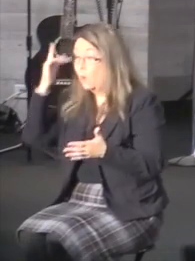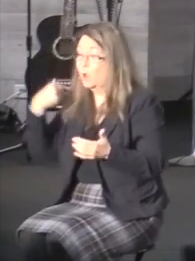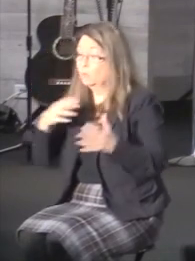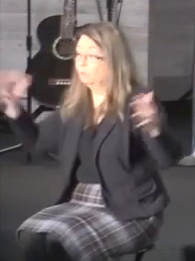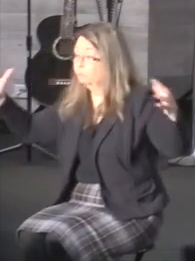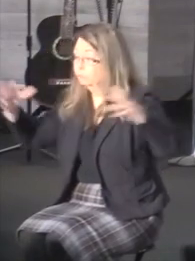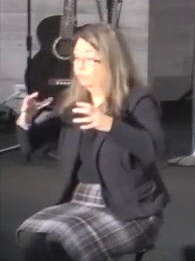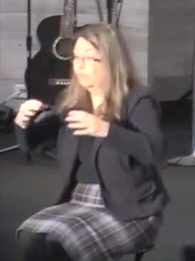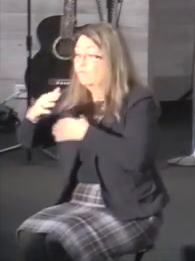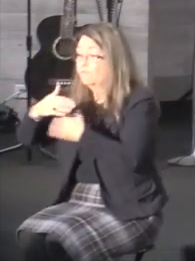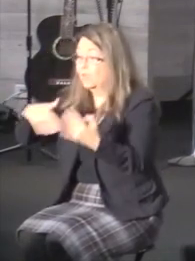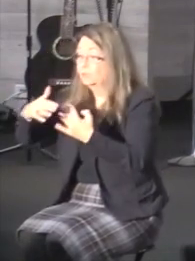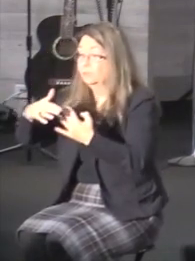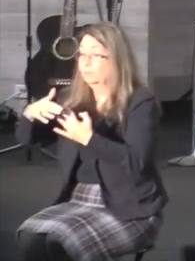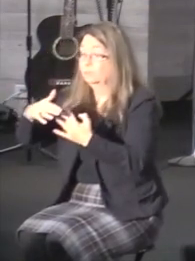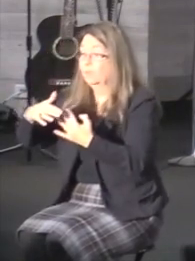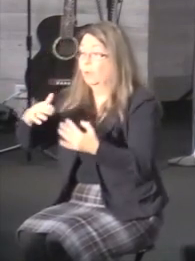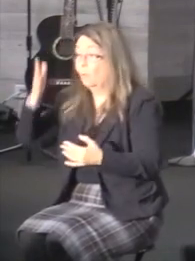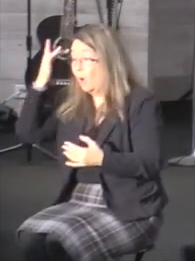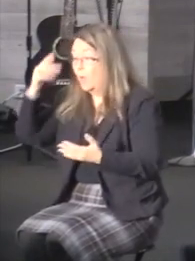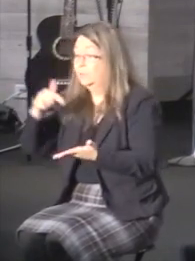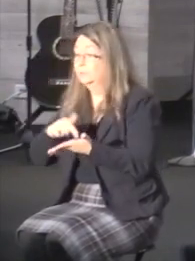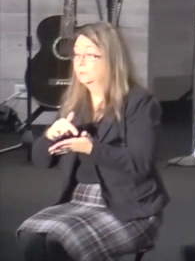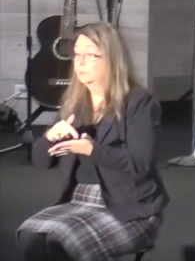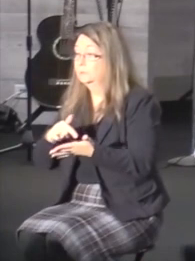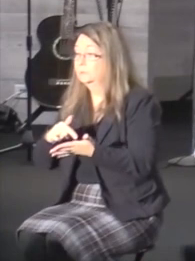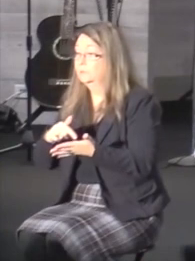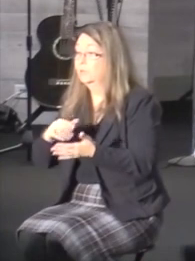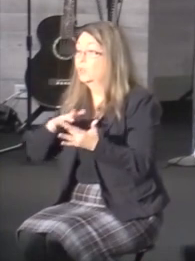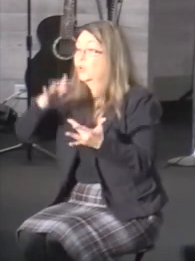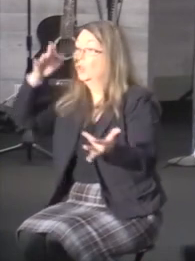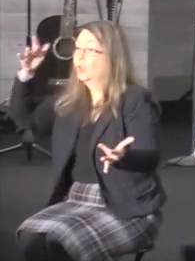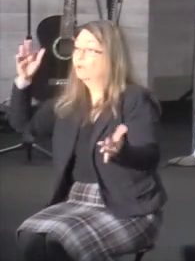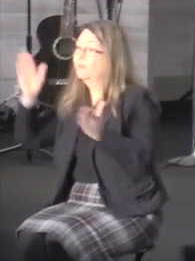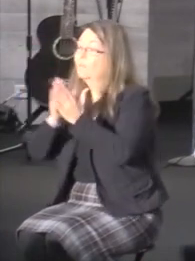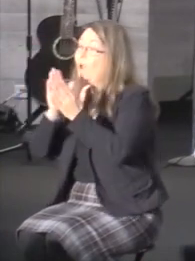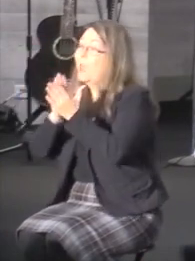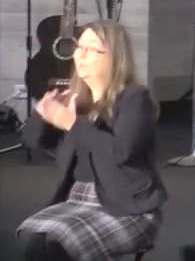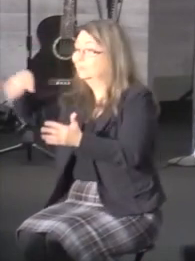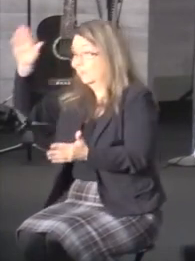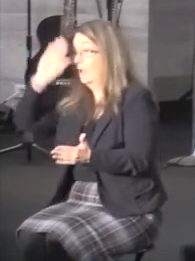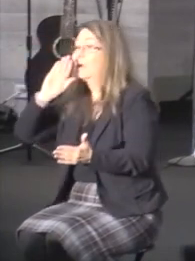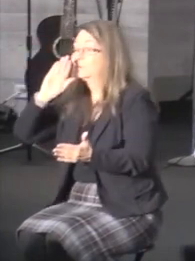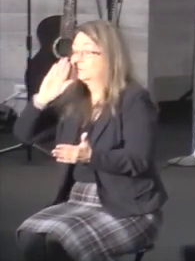and we fellowship. Paul says, here's why I want you to do this. To the glory and the praise of